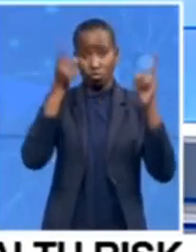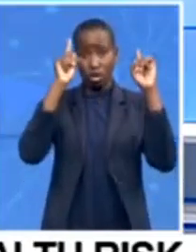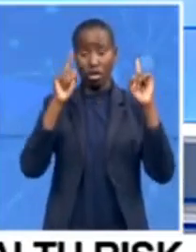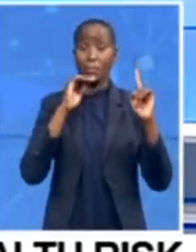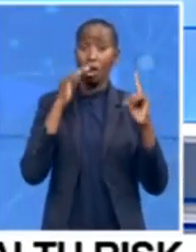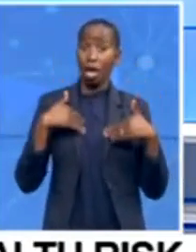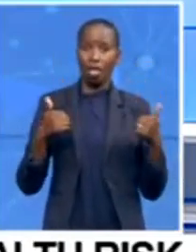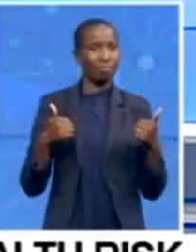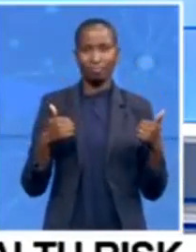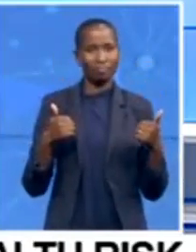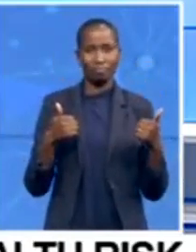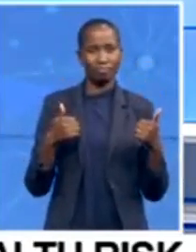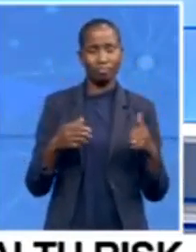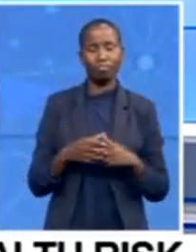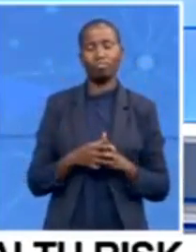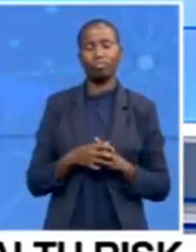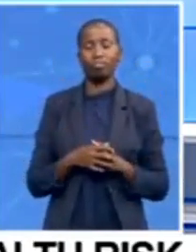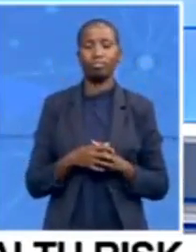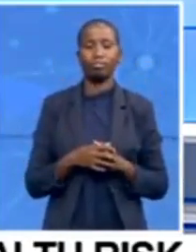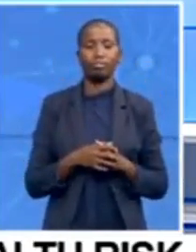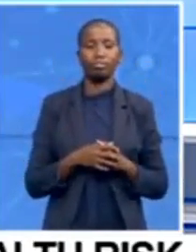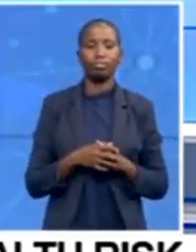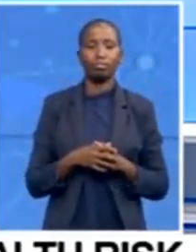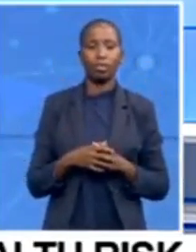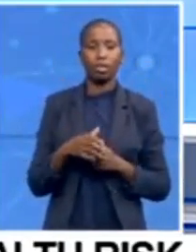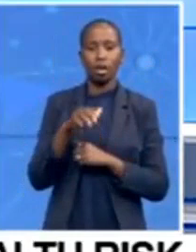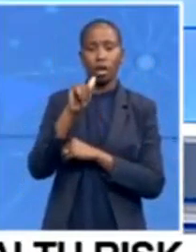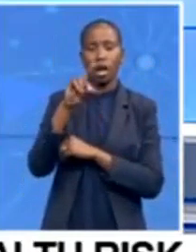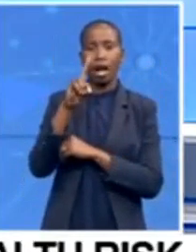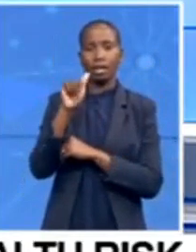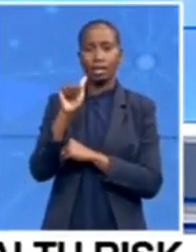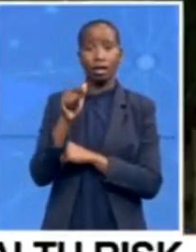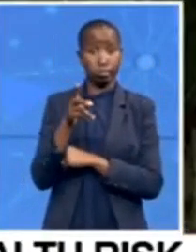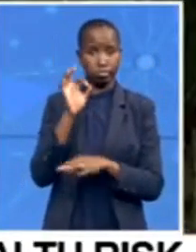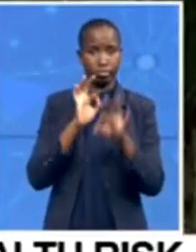And Anda Nqonji brought us this piece earlier.